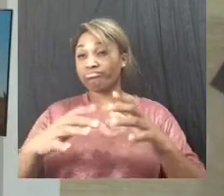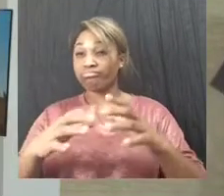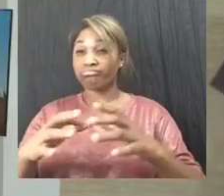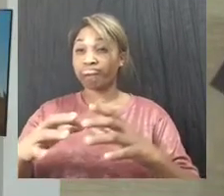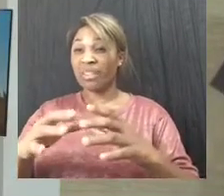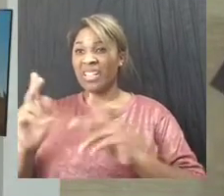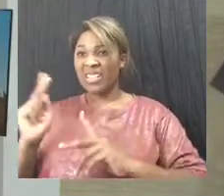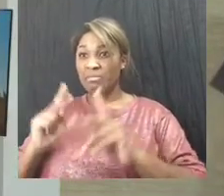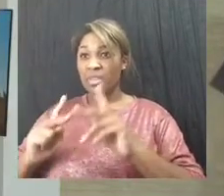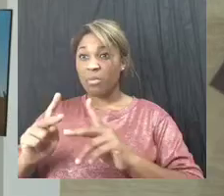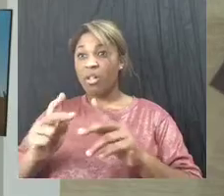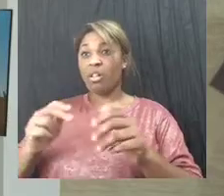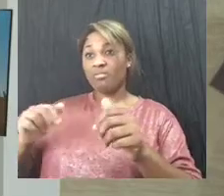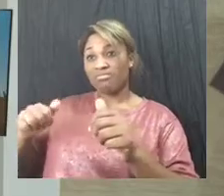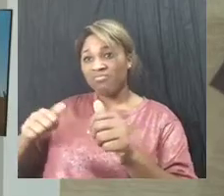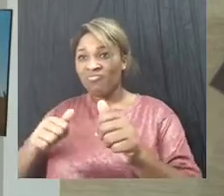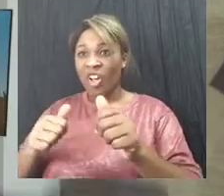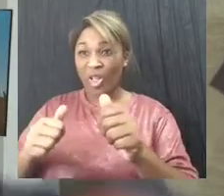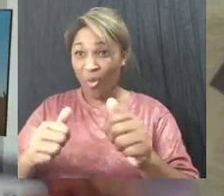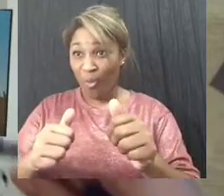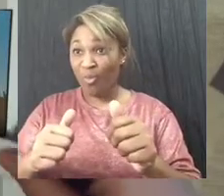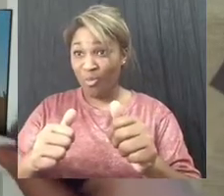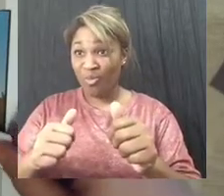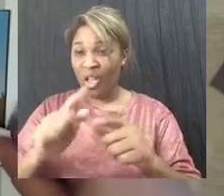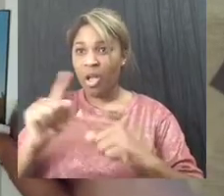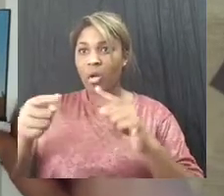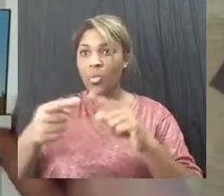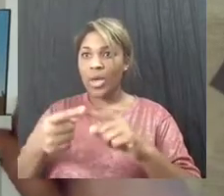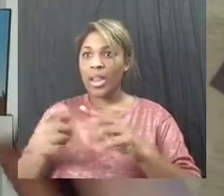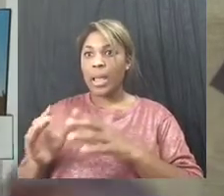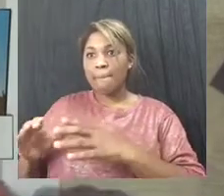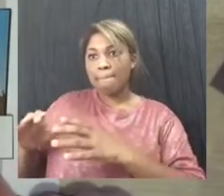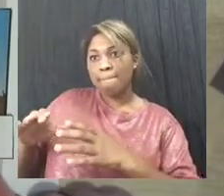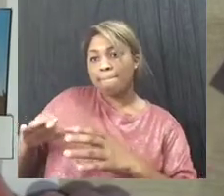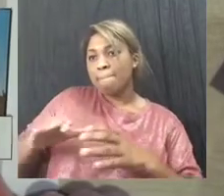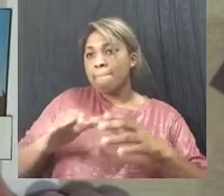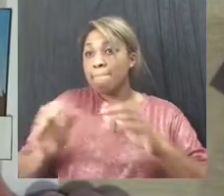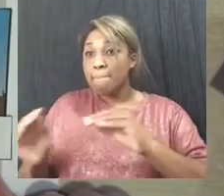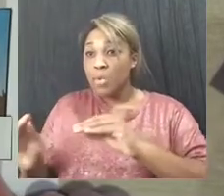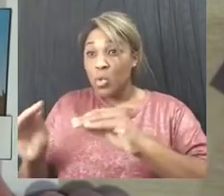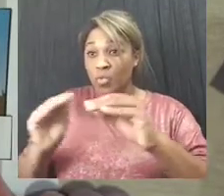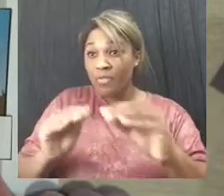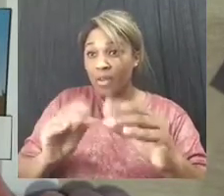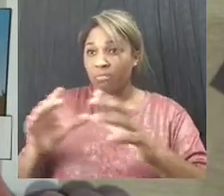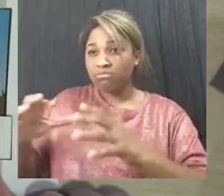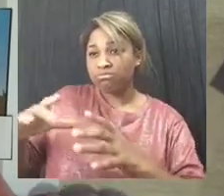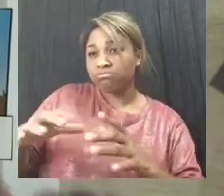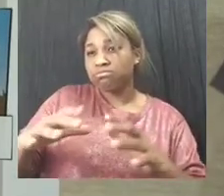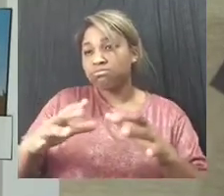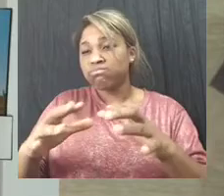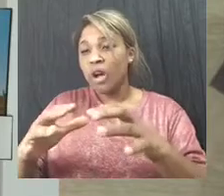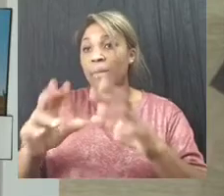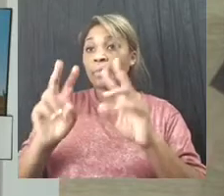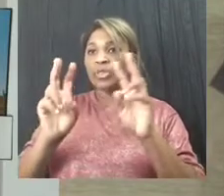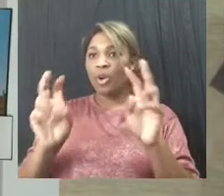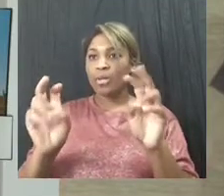the animals. And so when they moved like that, it was called a migration.